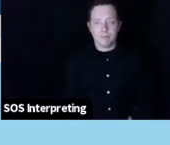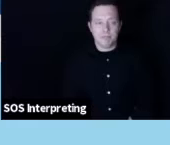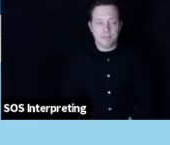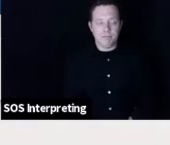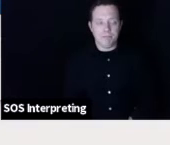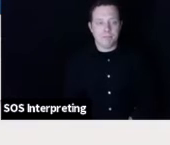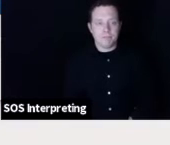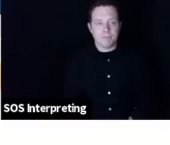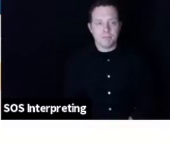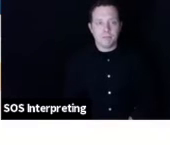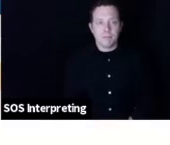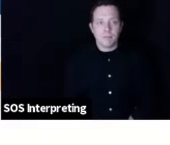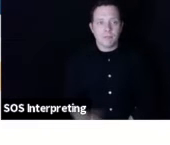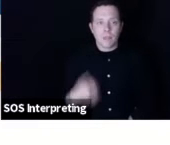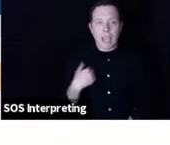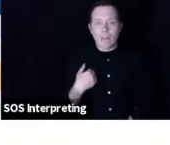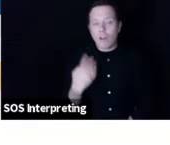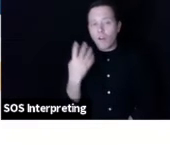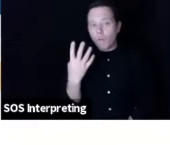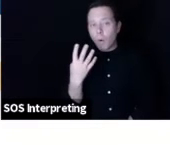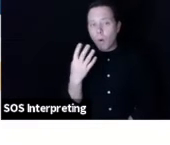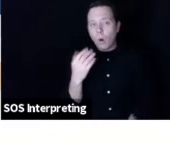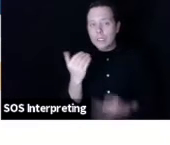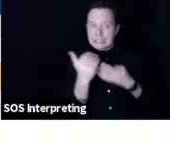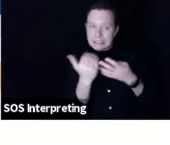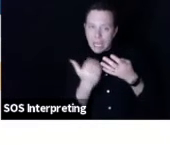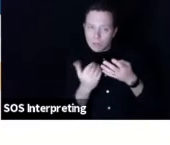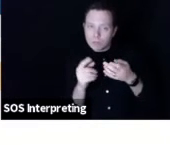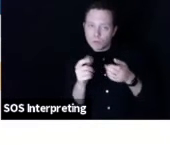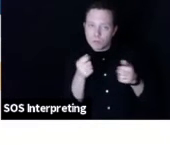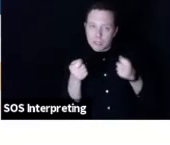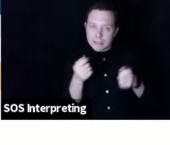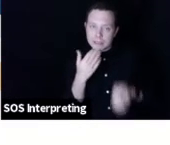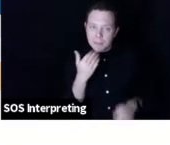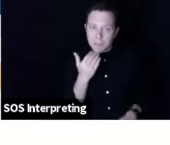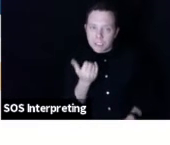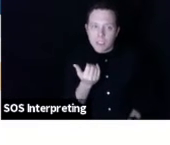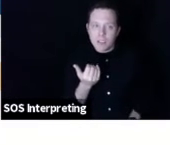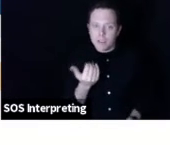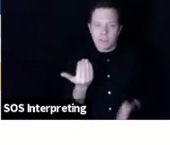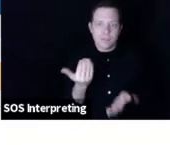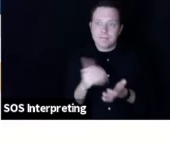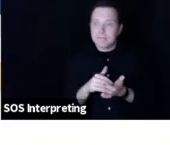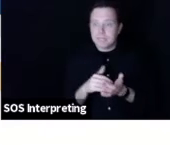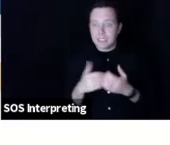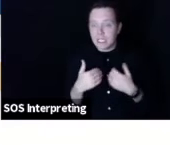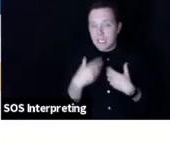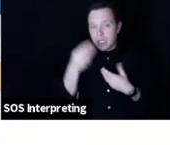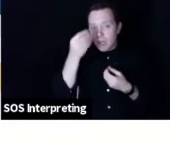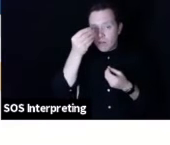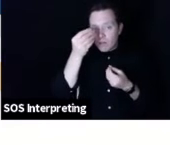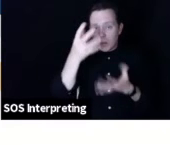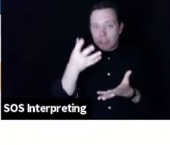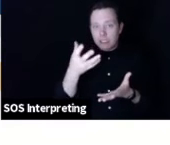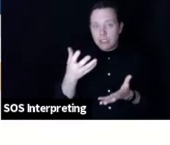We've got this 4 steps to manage diabetes. And again, it has information that will help you